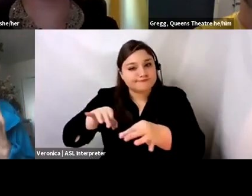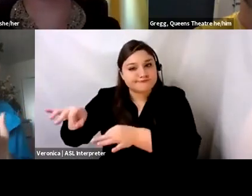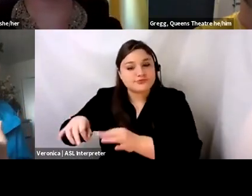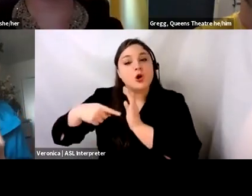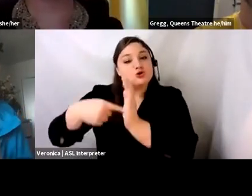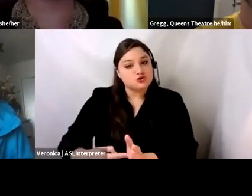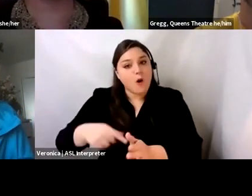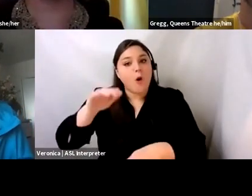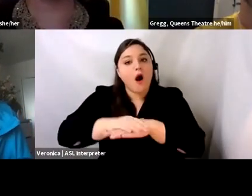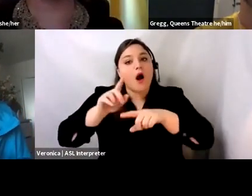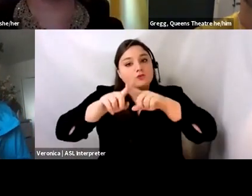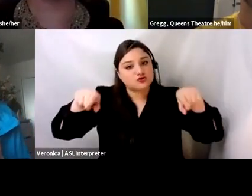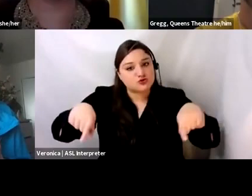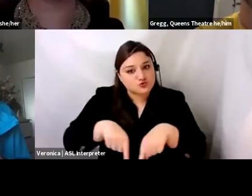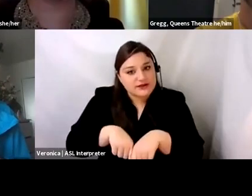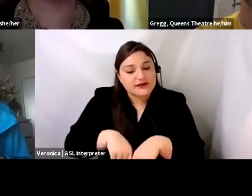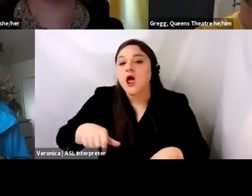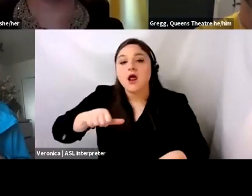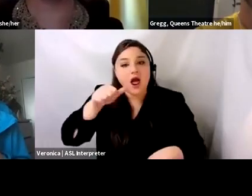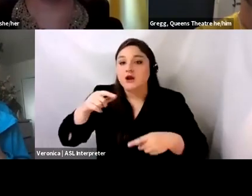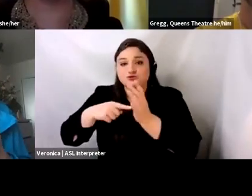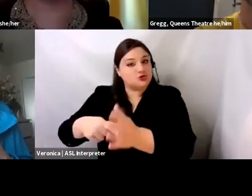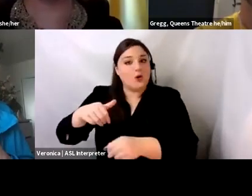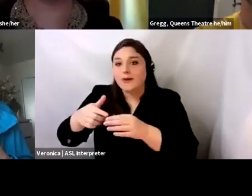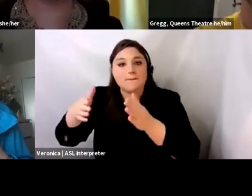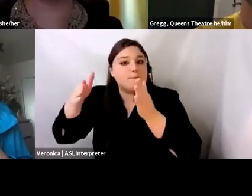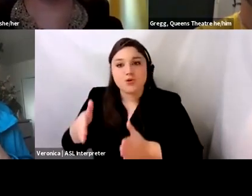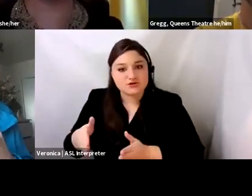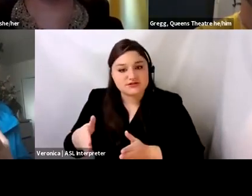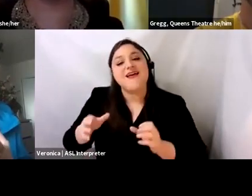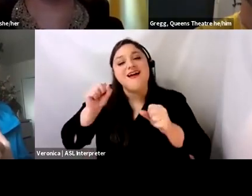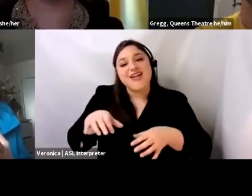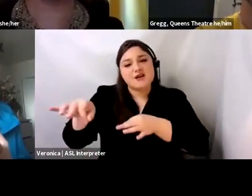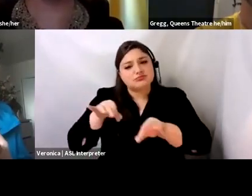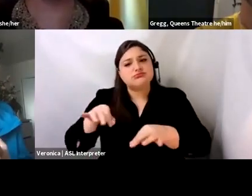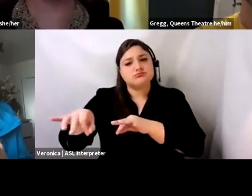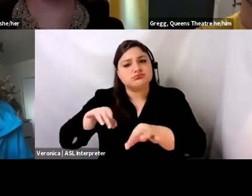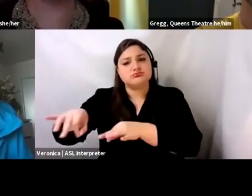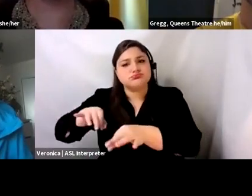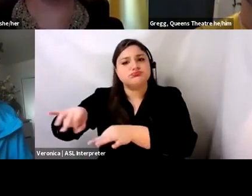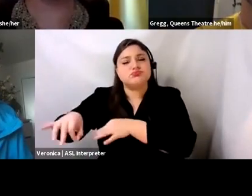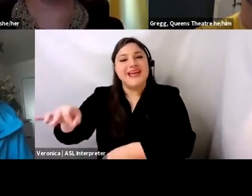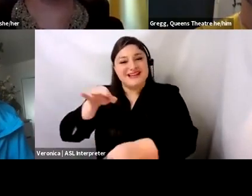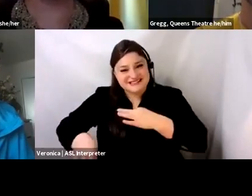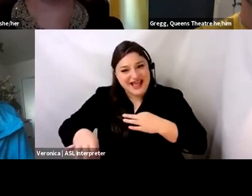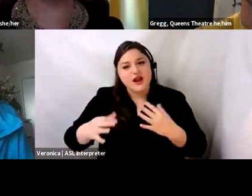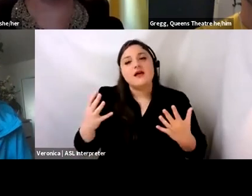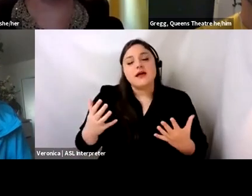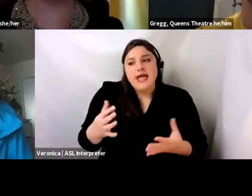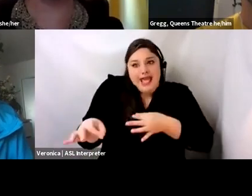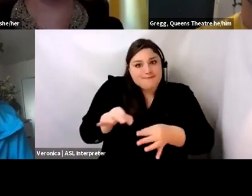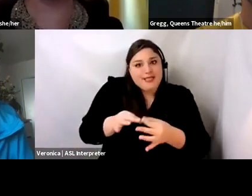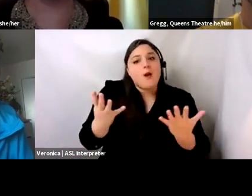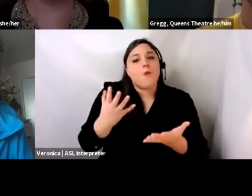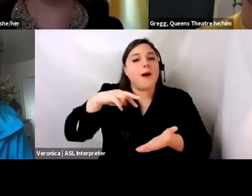or in person. People could just kind of get the idea of what it is to dance and to